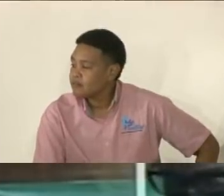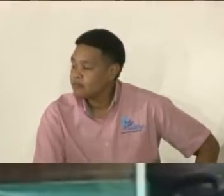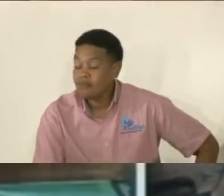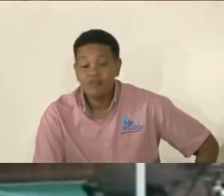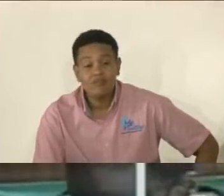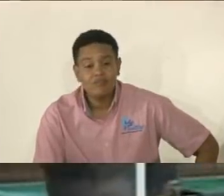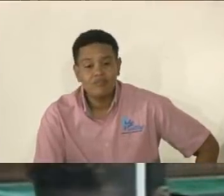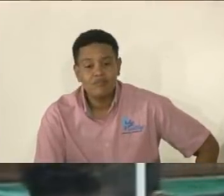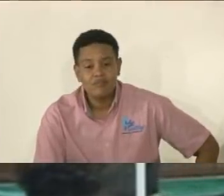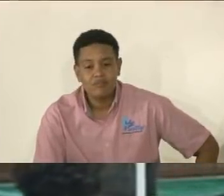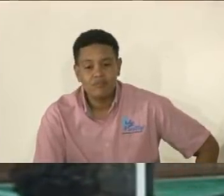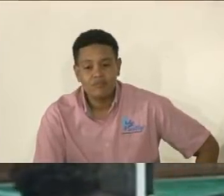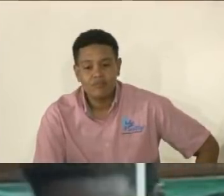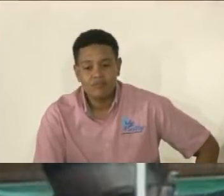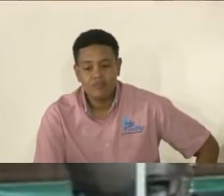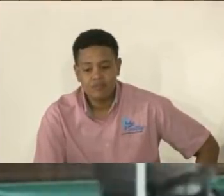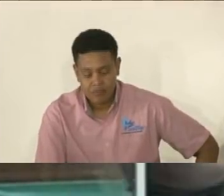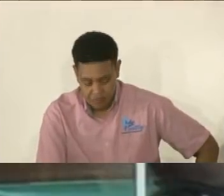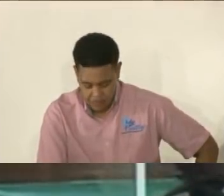Thank you,